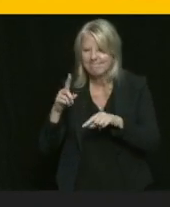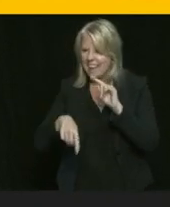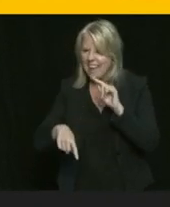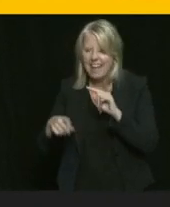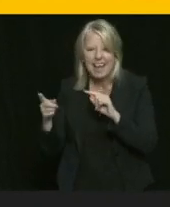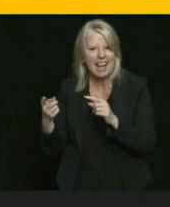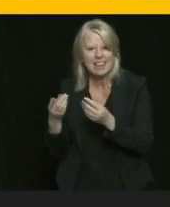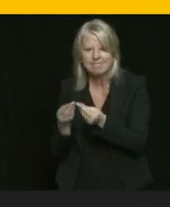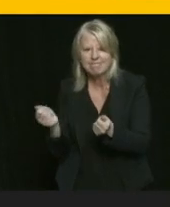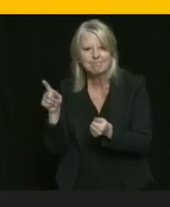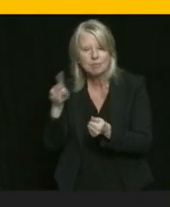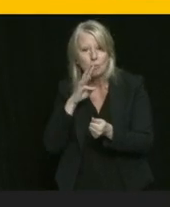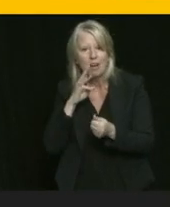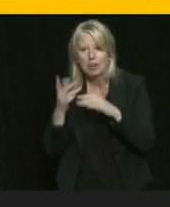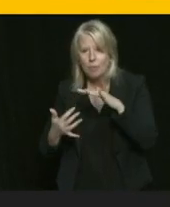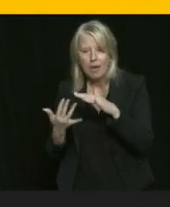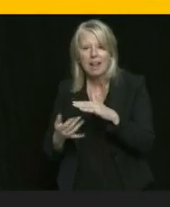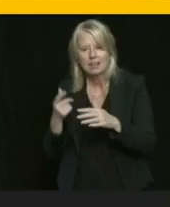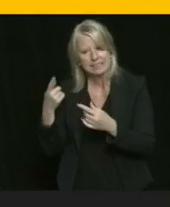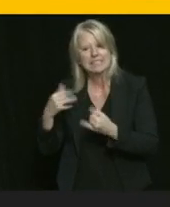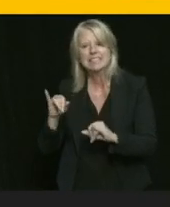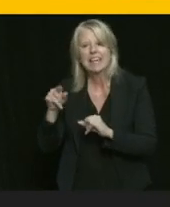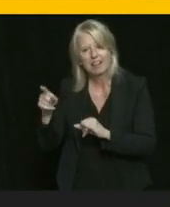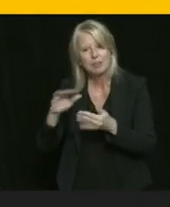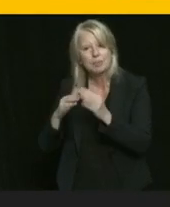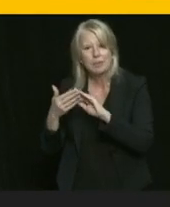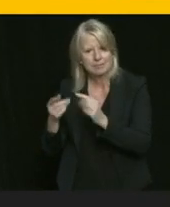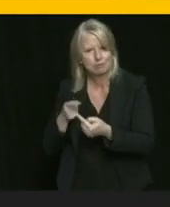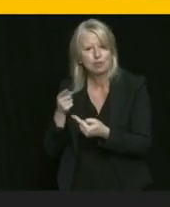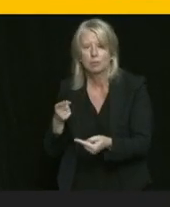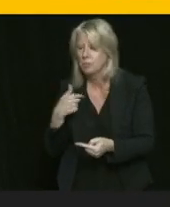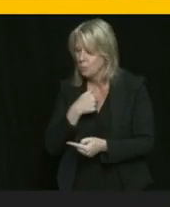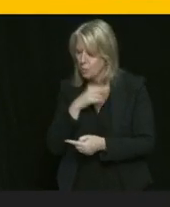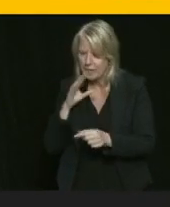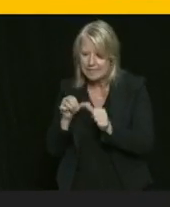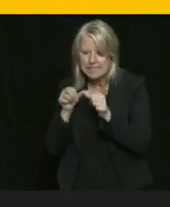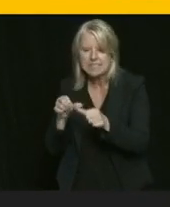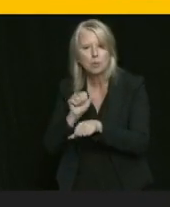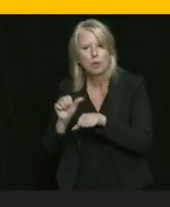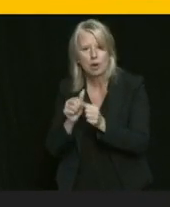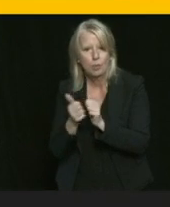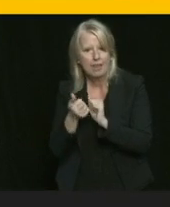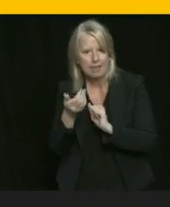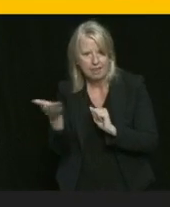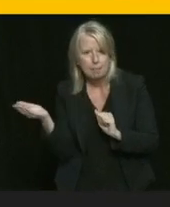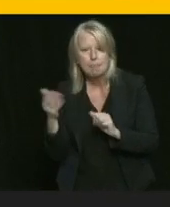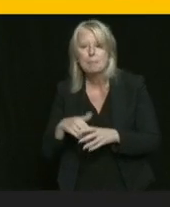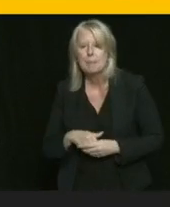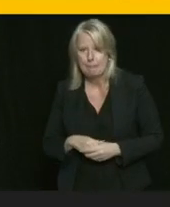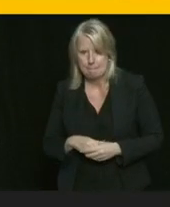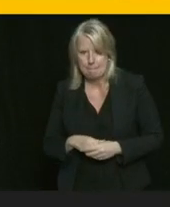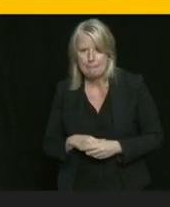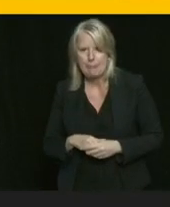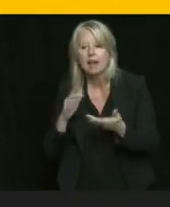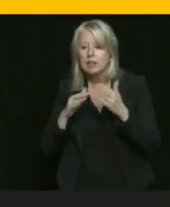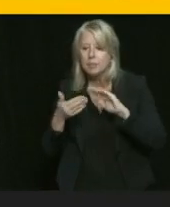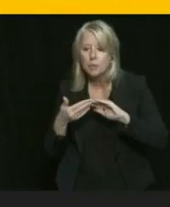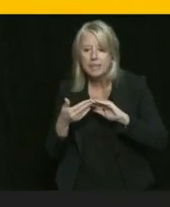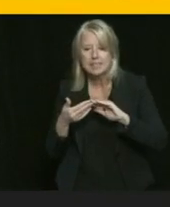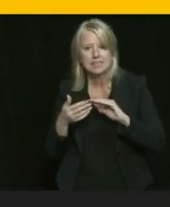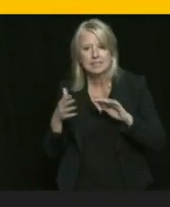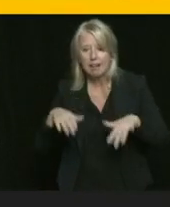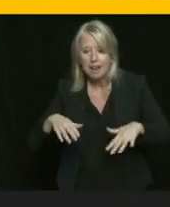on continue to struggle. So we will continue to work with them. As we said, the COVID situation,